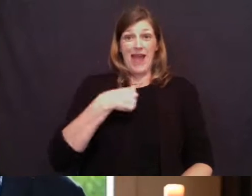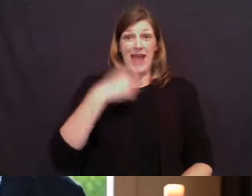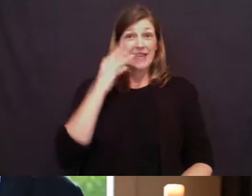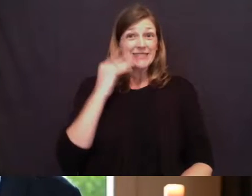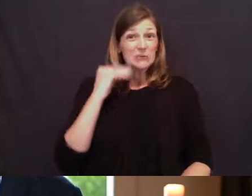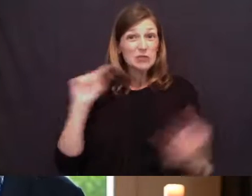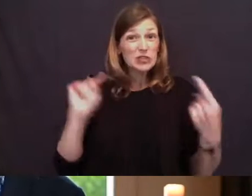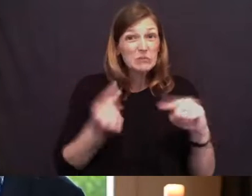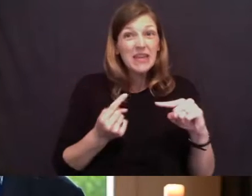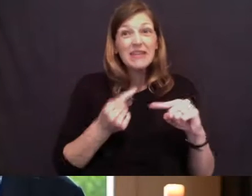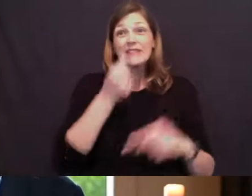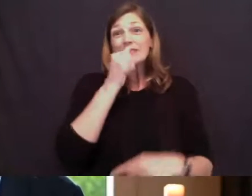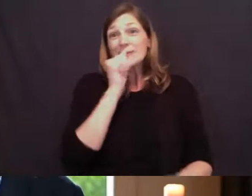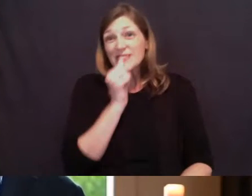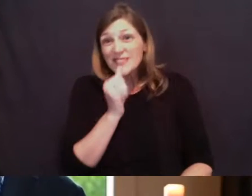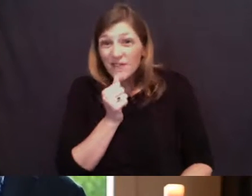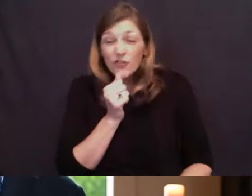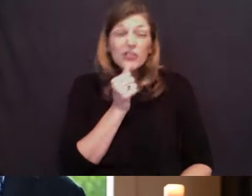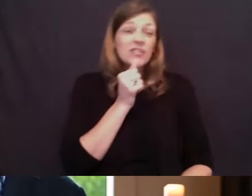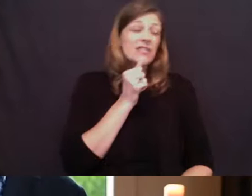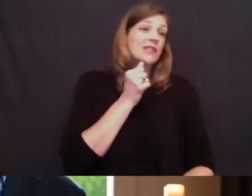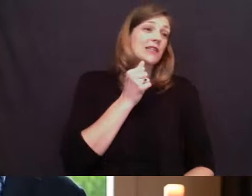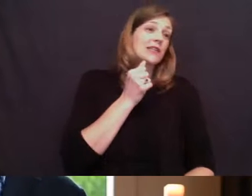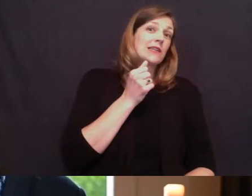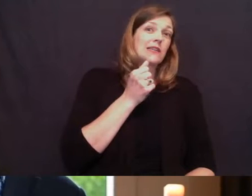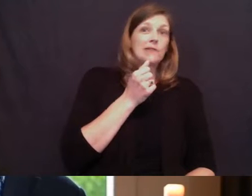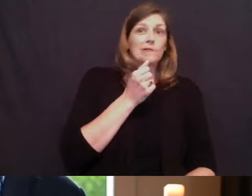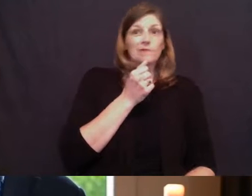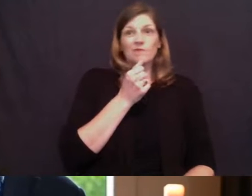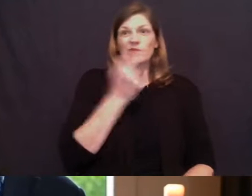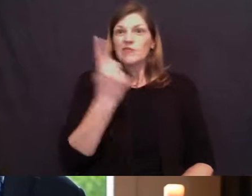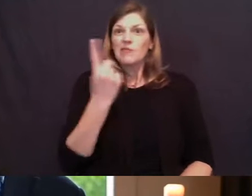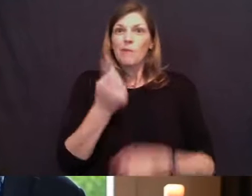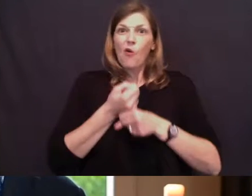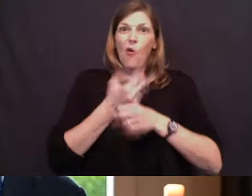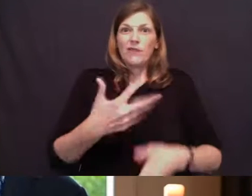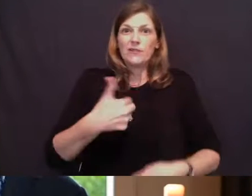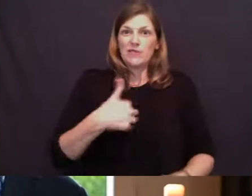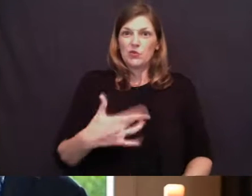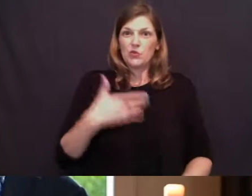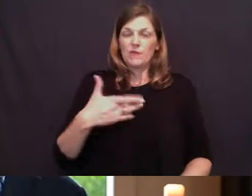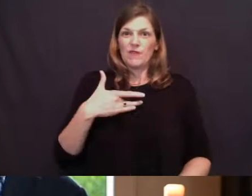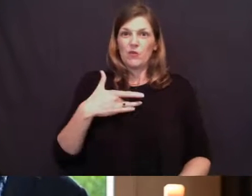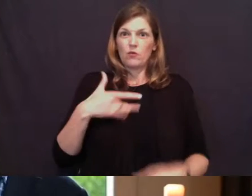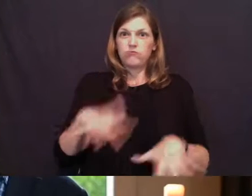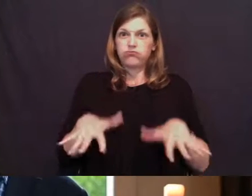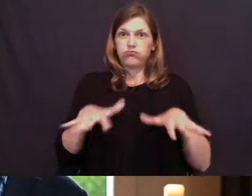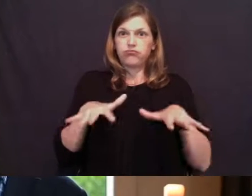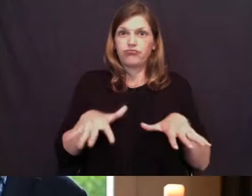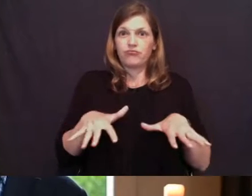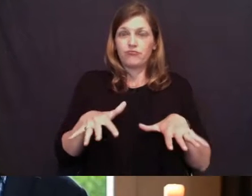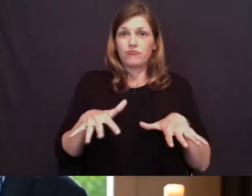when I experience suffering, when I experience things that create anxiousness inside of me, when I have experienced